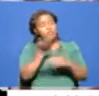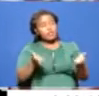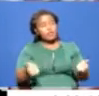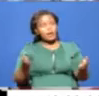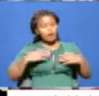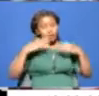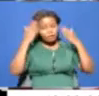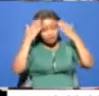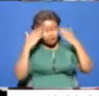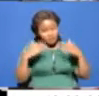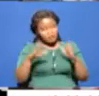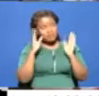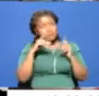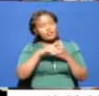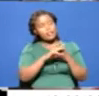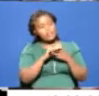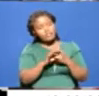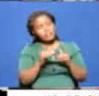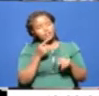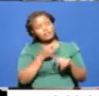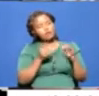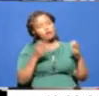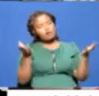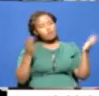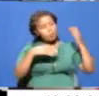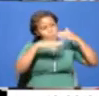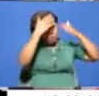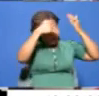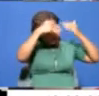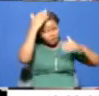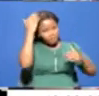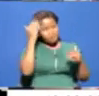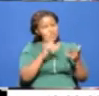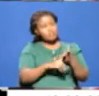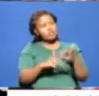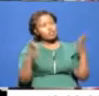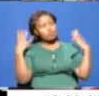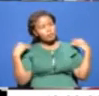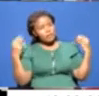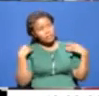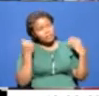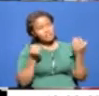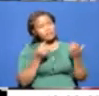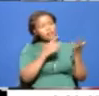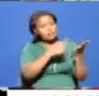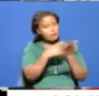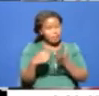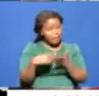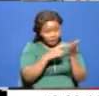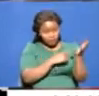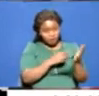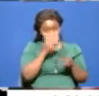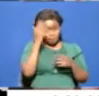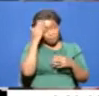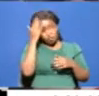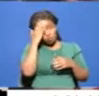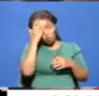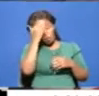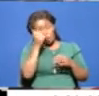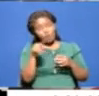engineers from pupillage, you know, from the university to the practicing era, to see the need for that